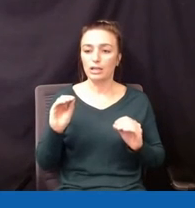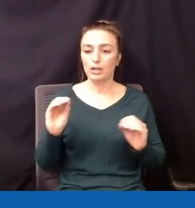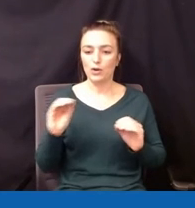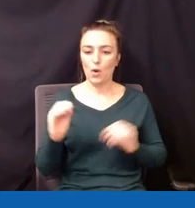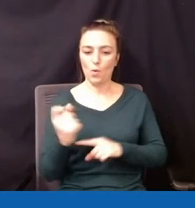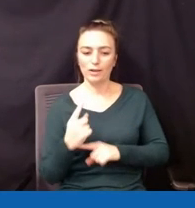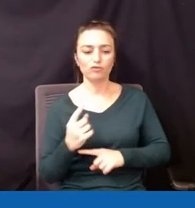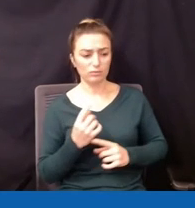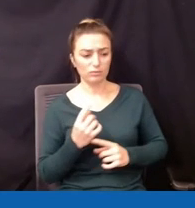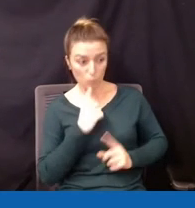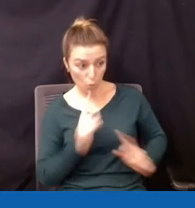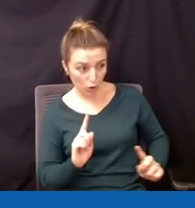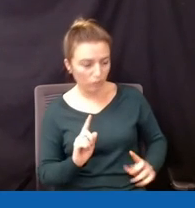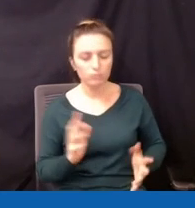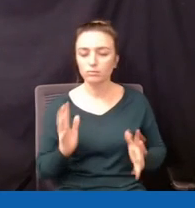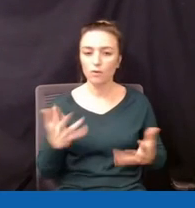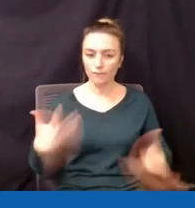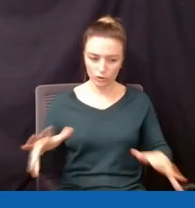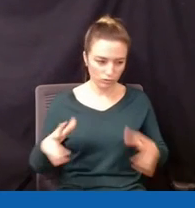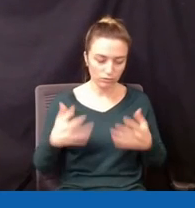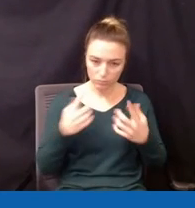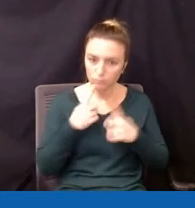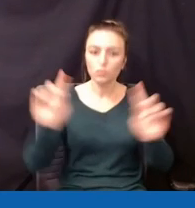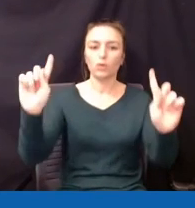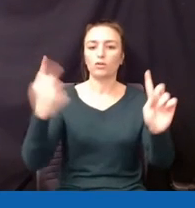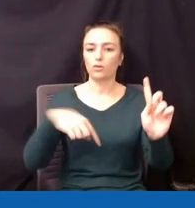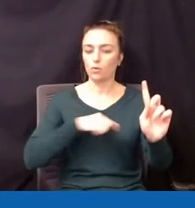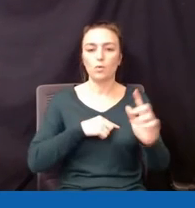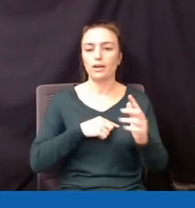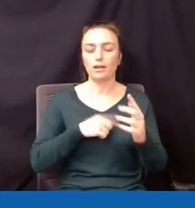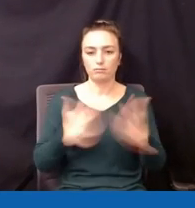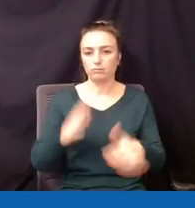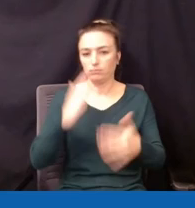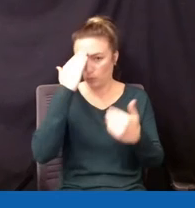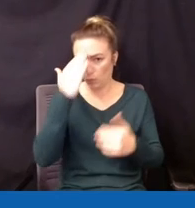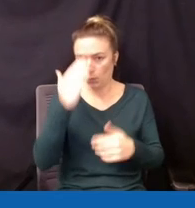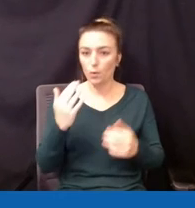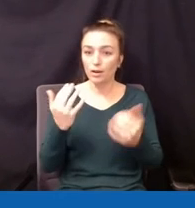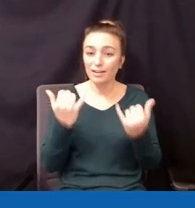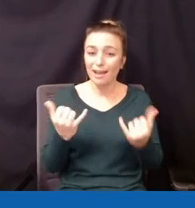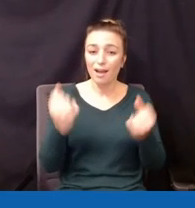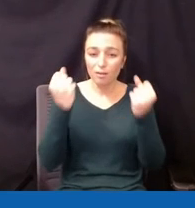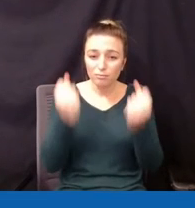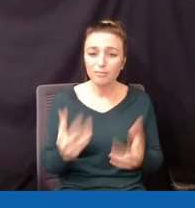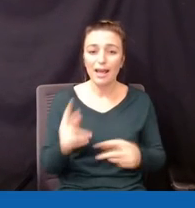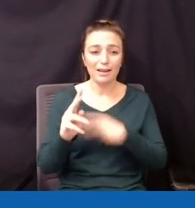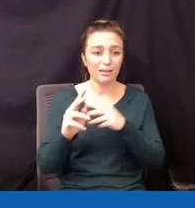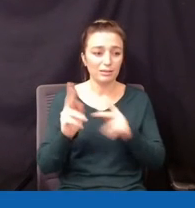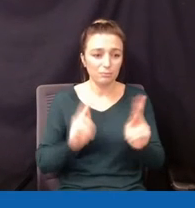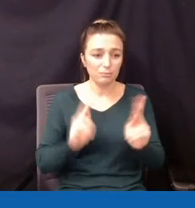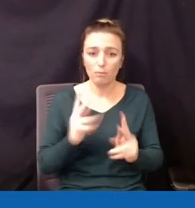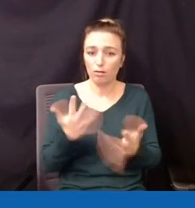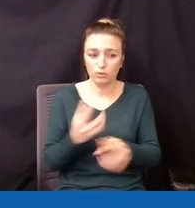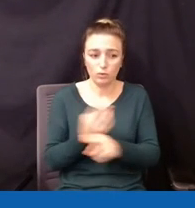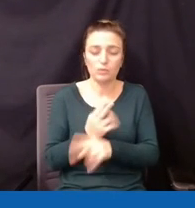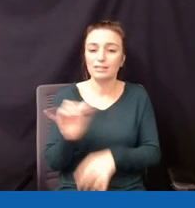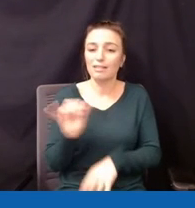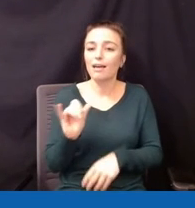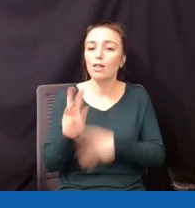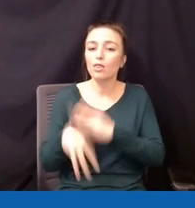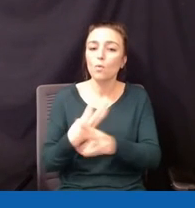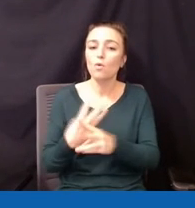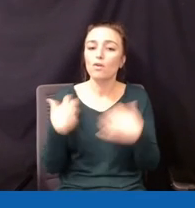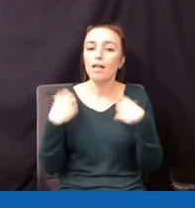It's now been embraced by all the major global policy institutions like the World Health Organization and many national